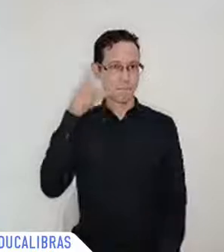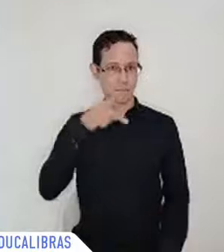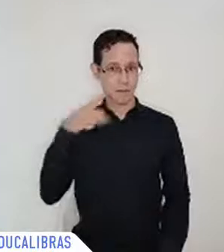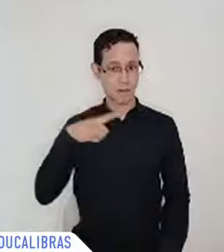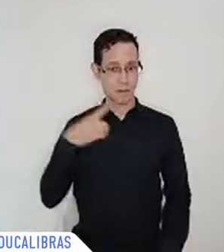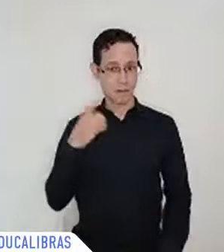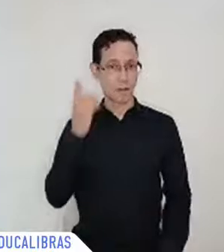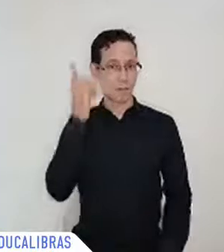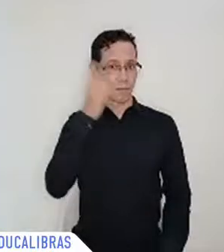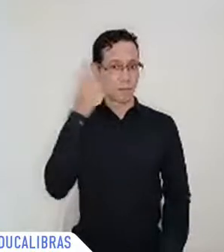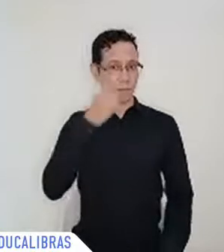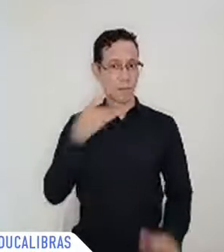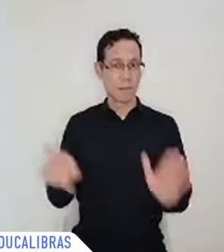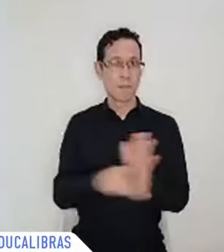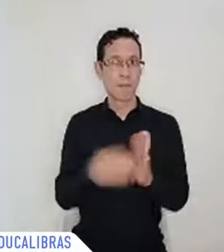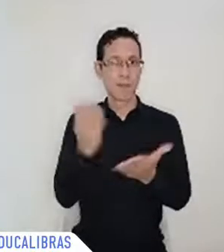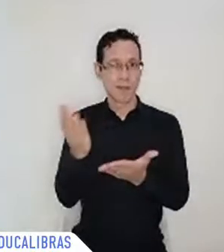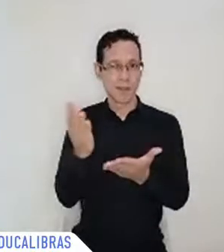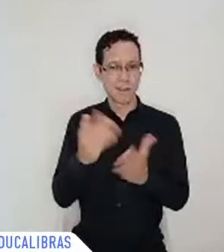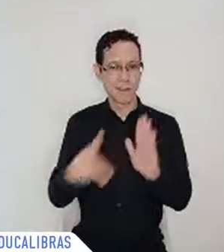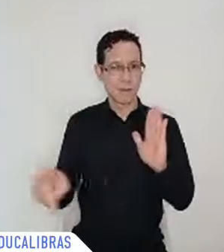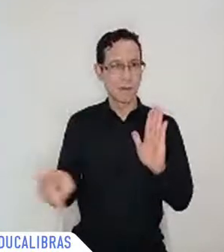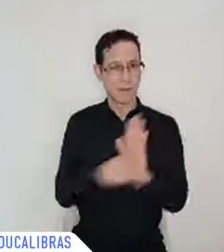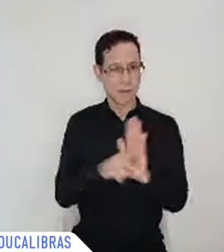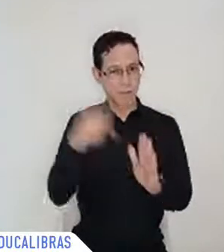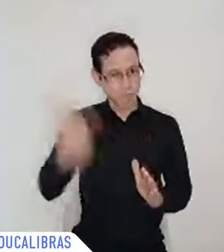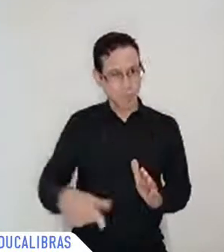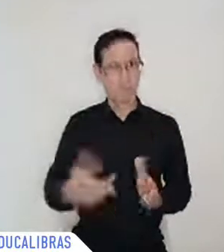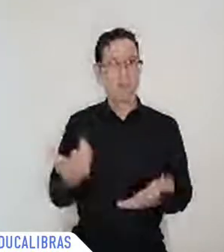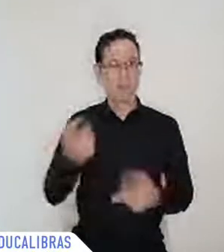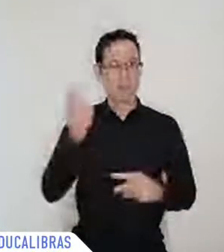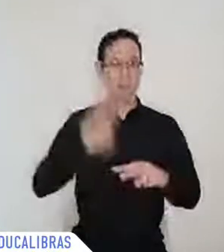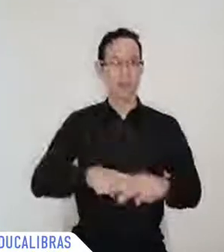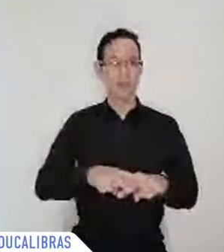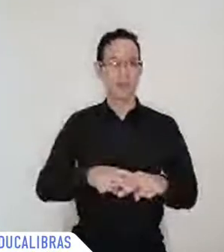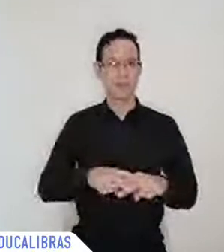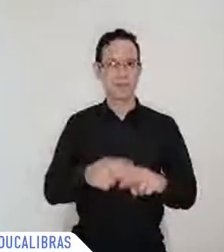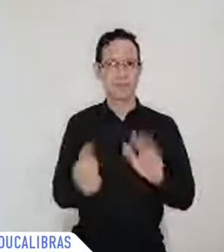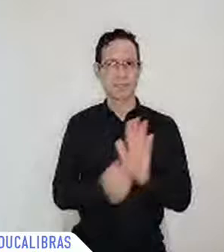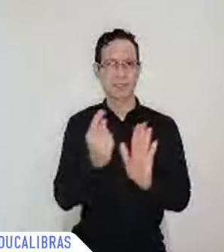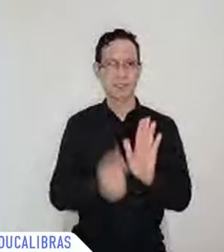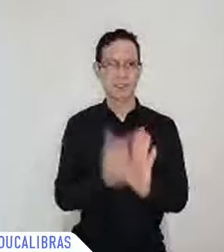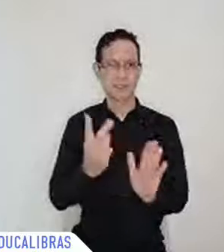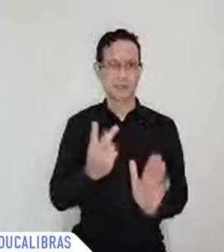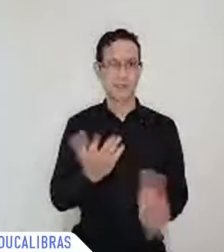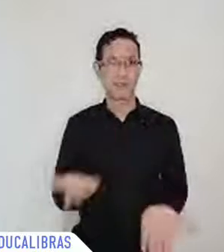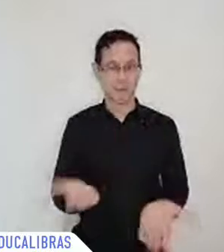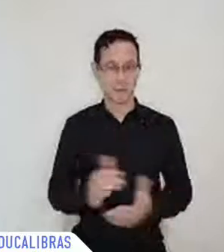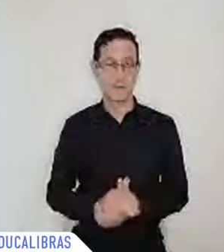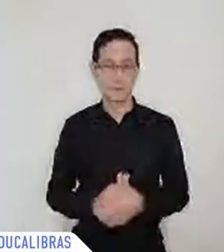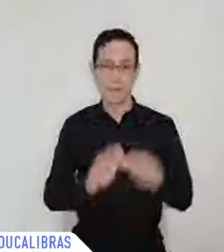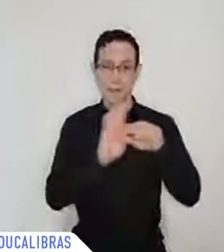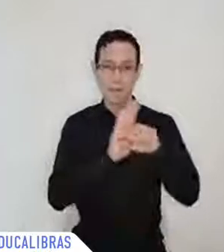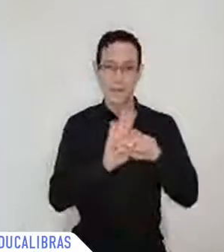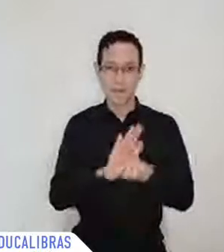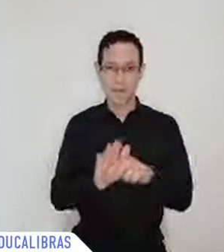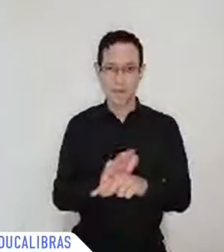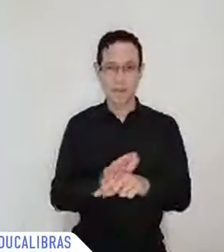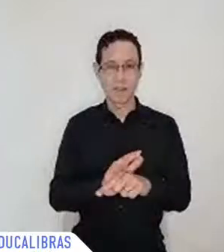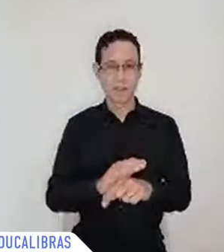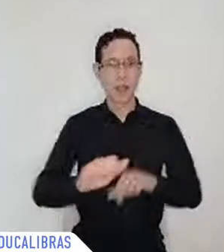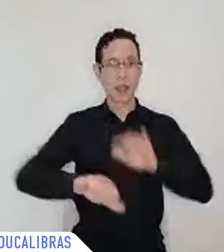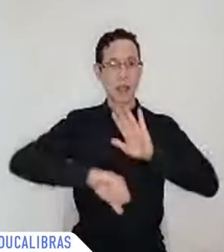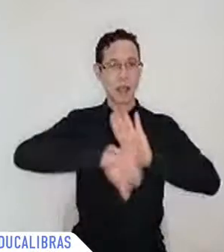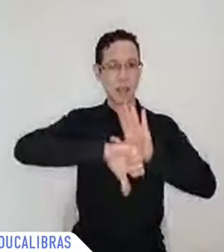and this is the structure. We have a representative that is in jail now. We need to see that people